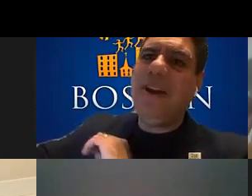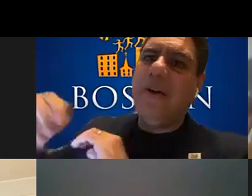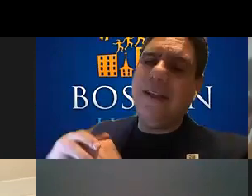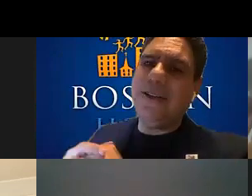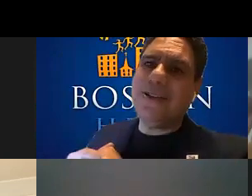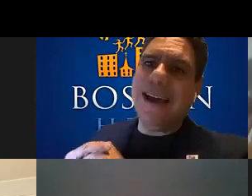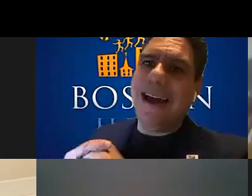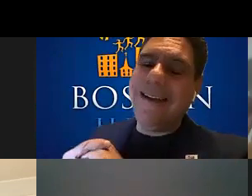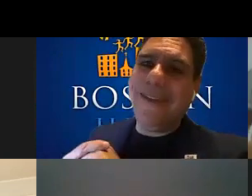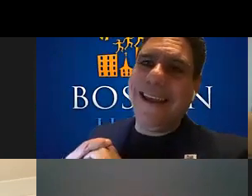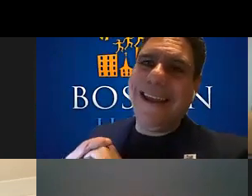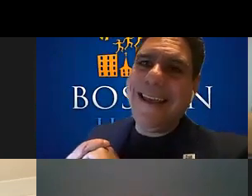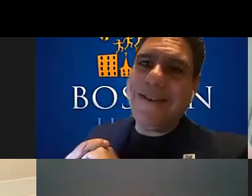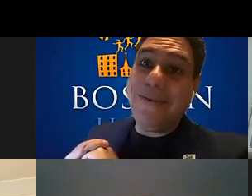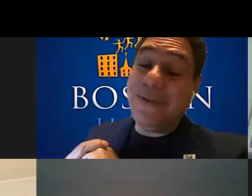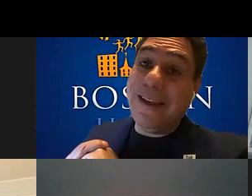No,